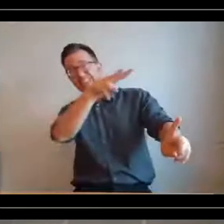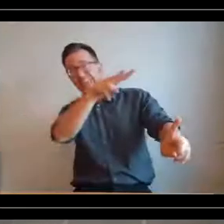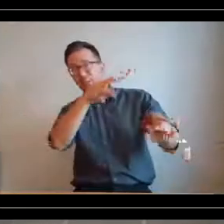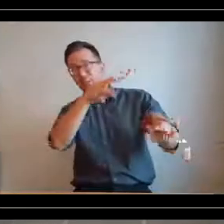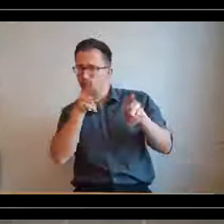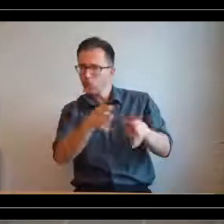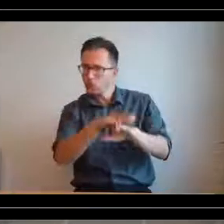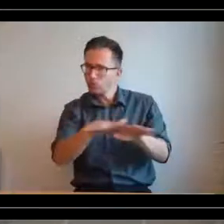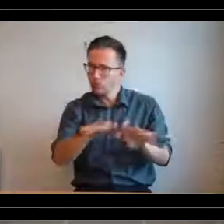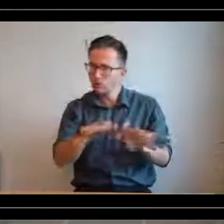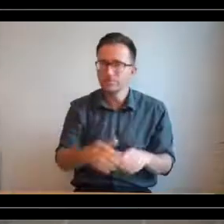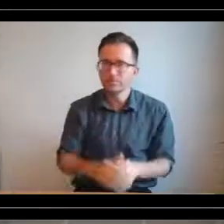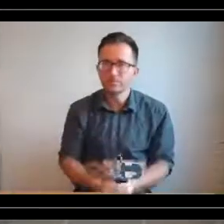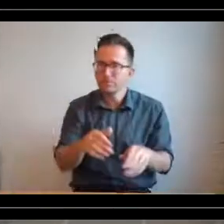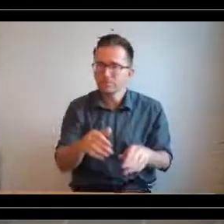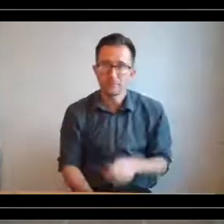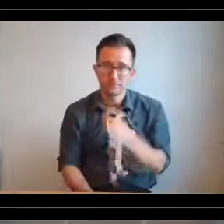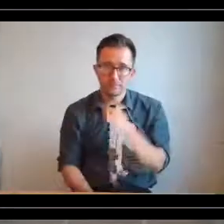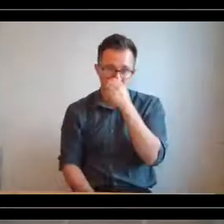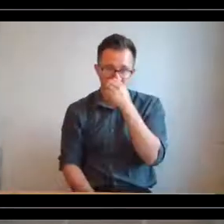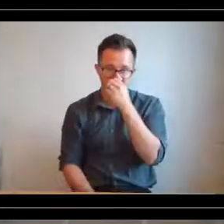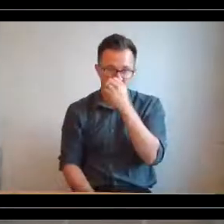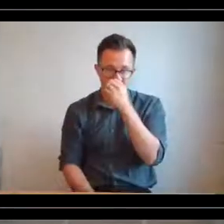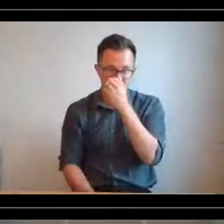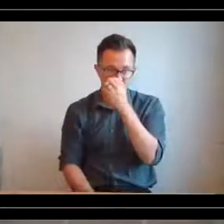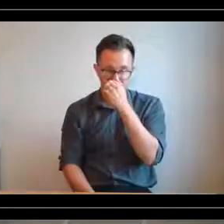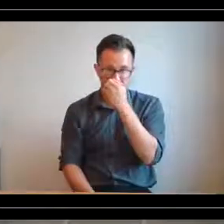one. Yeah, I'll take that.